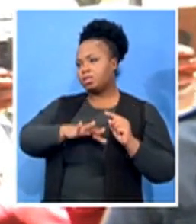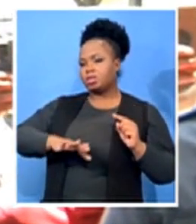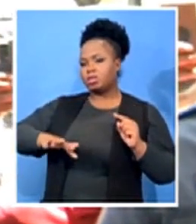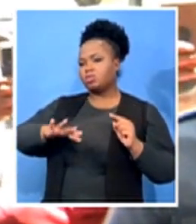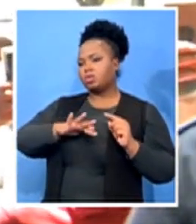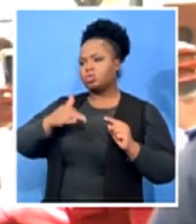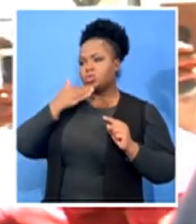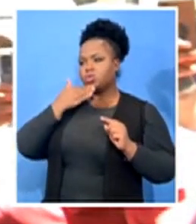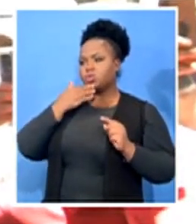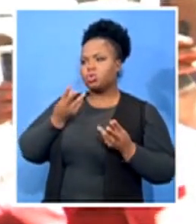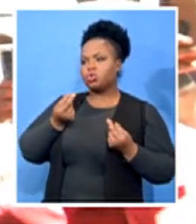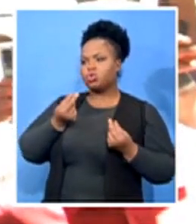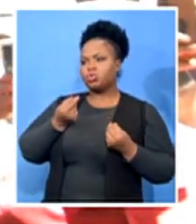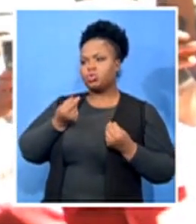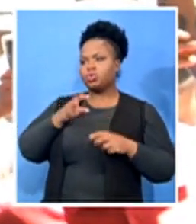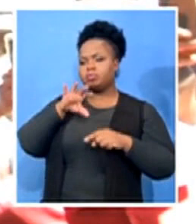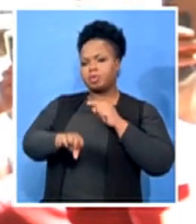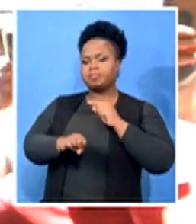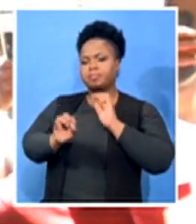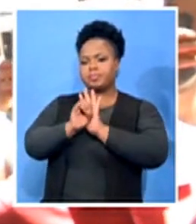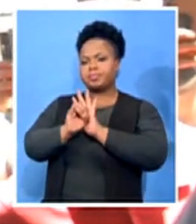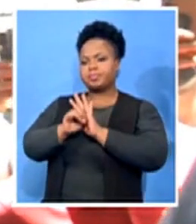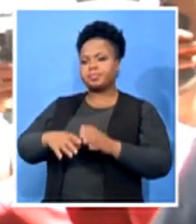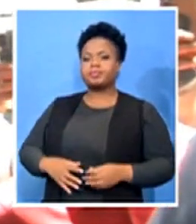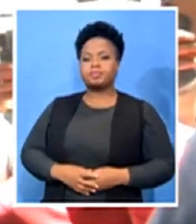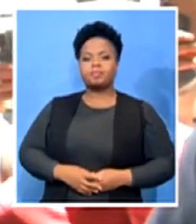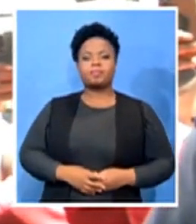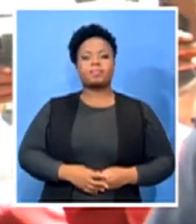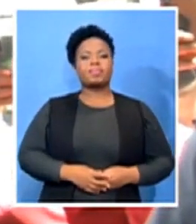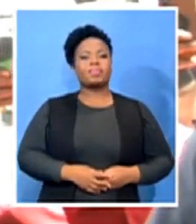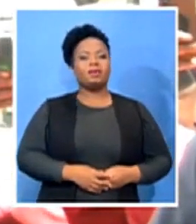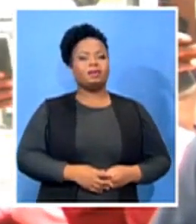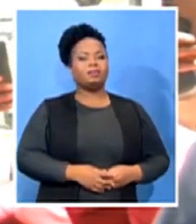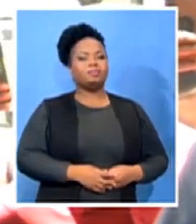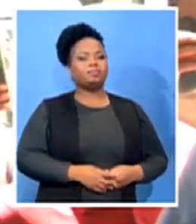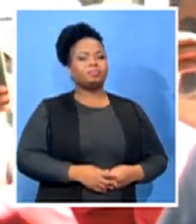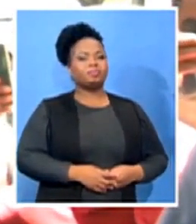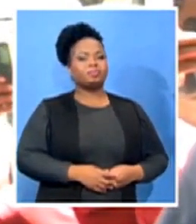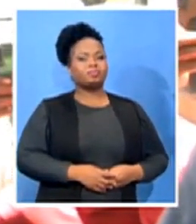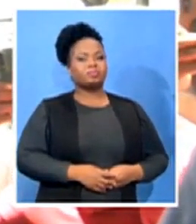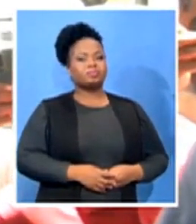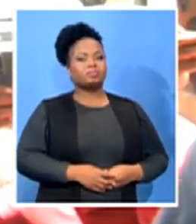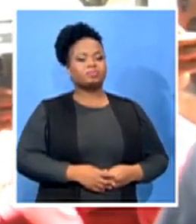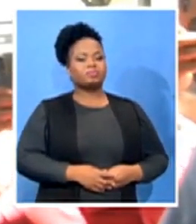at the present moment, we are sure that we have a serious problem with the coastal cities.